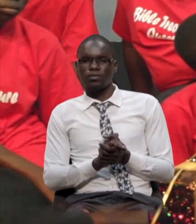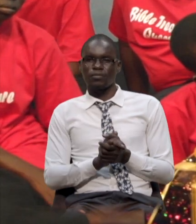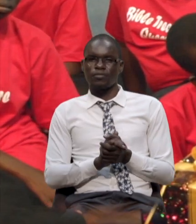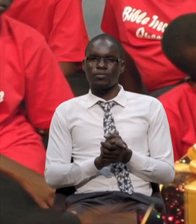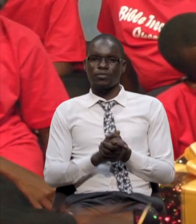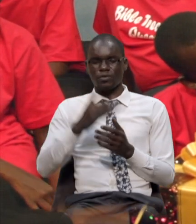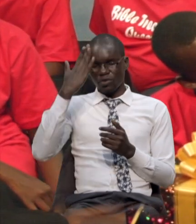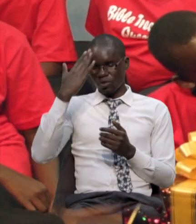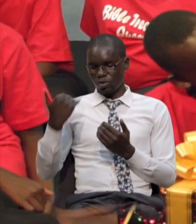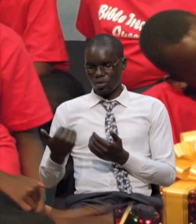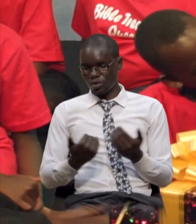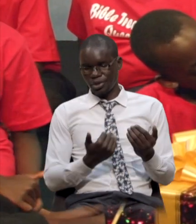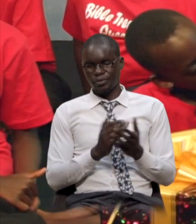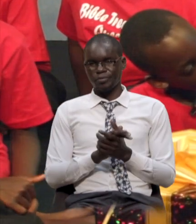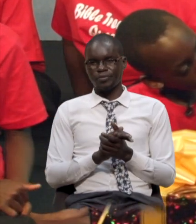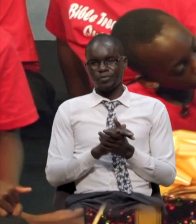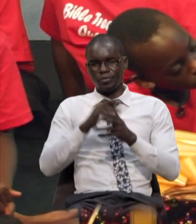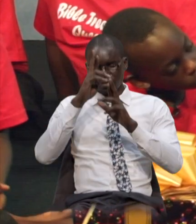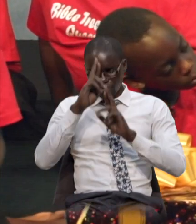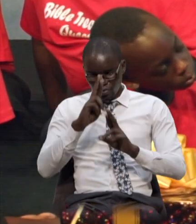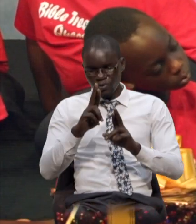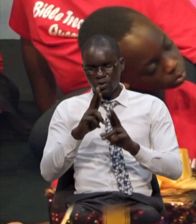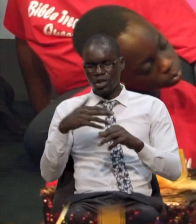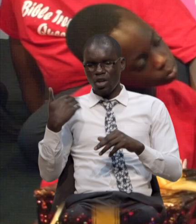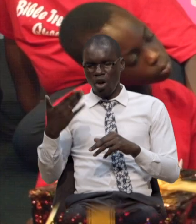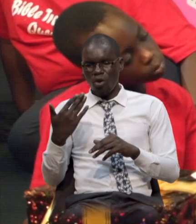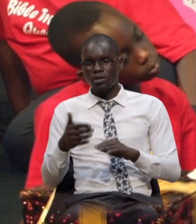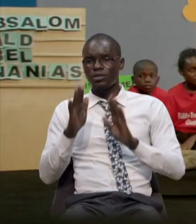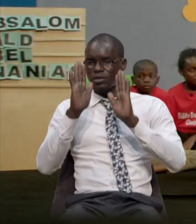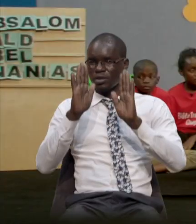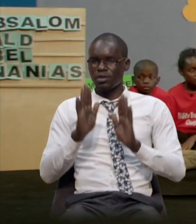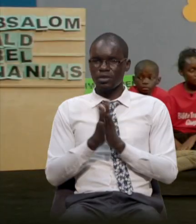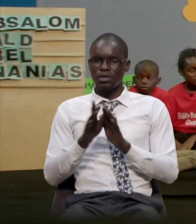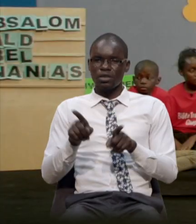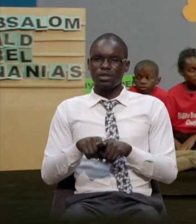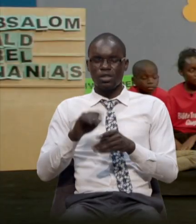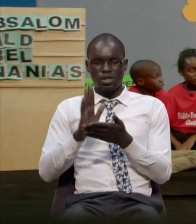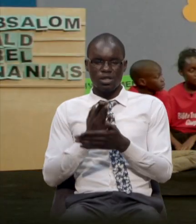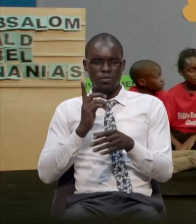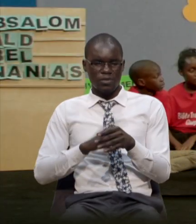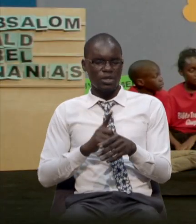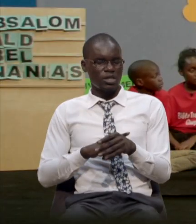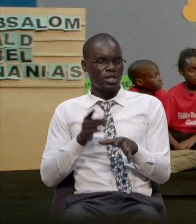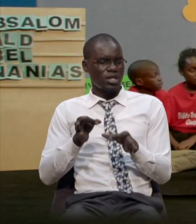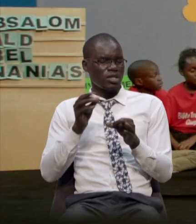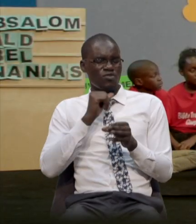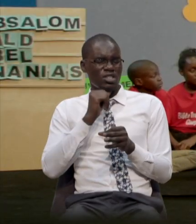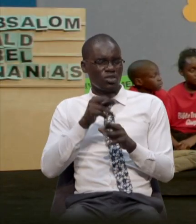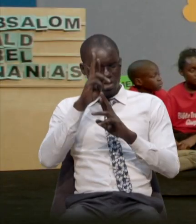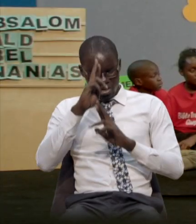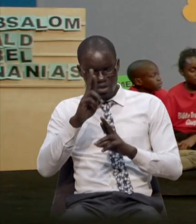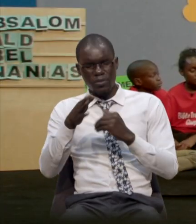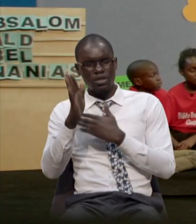You know, children, respect is always important. And sometimes when we don't respect God